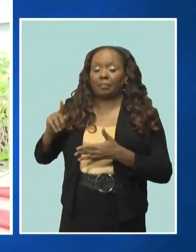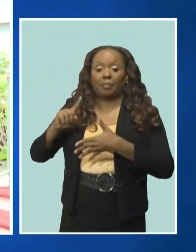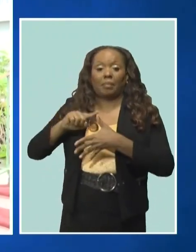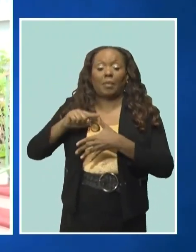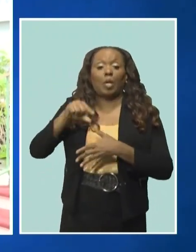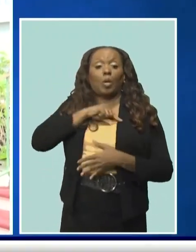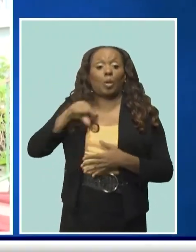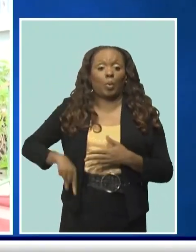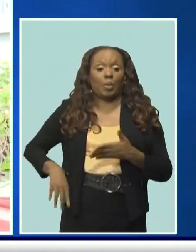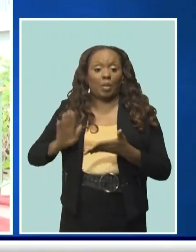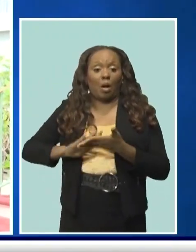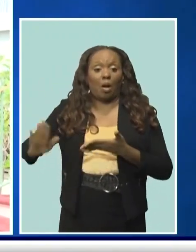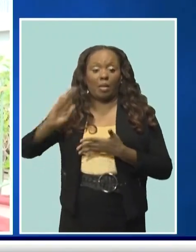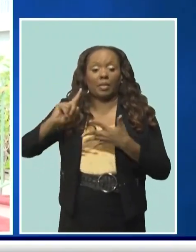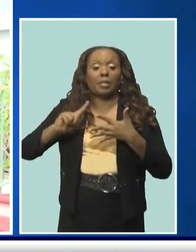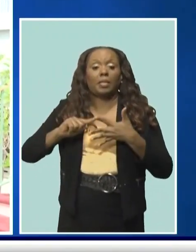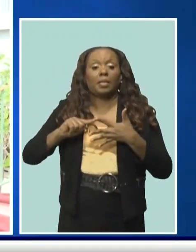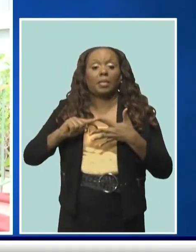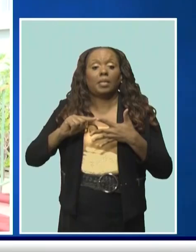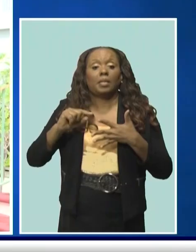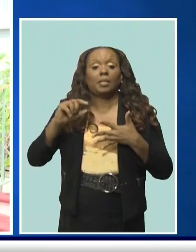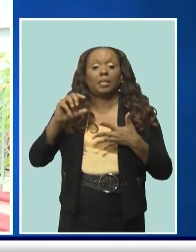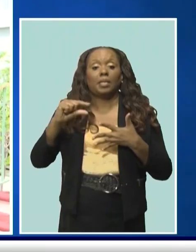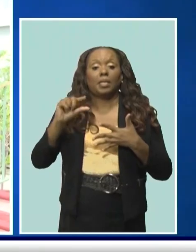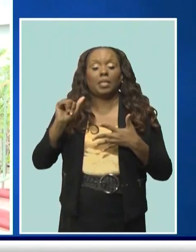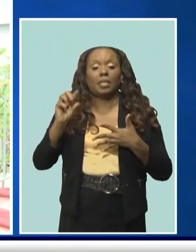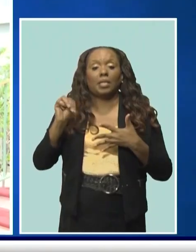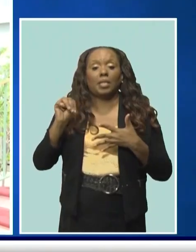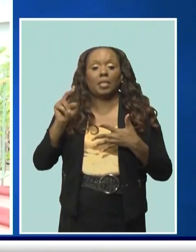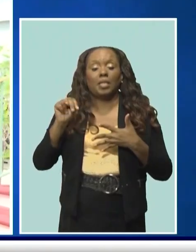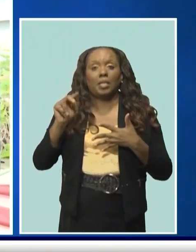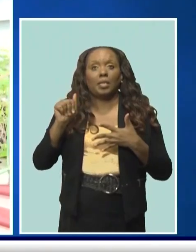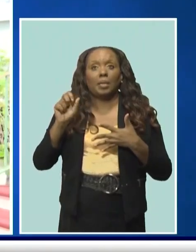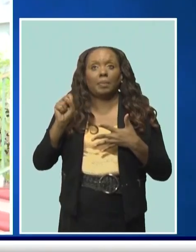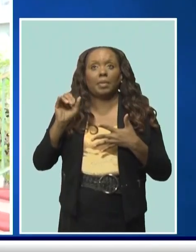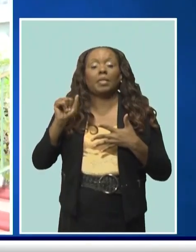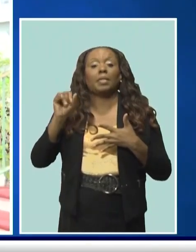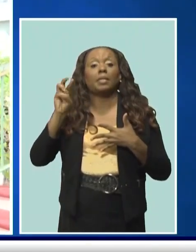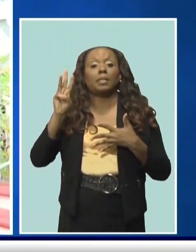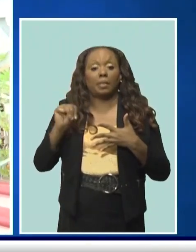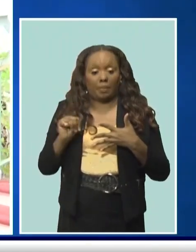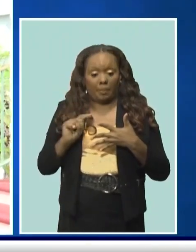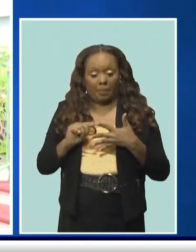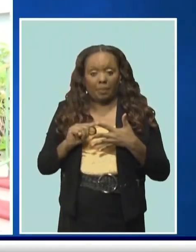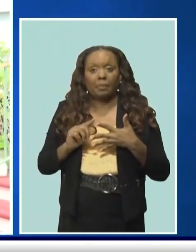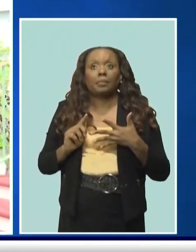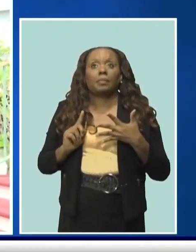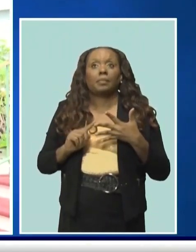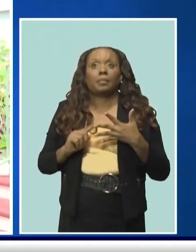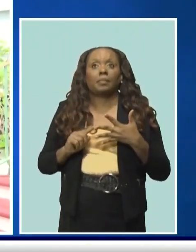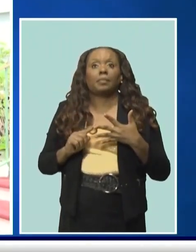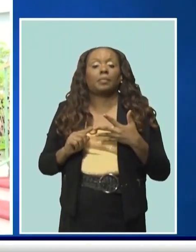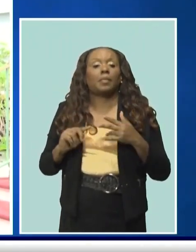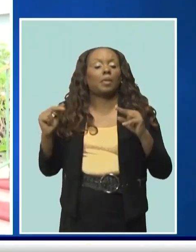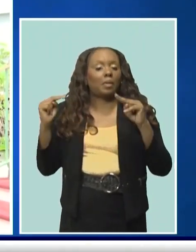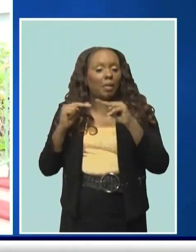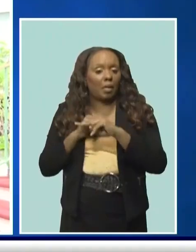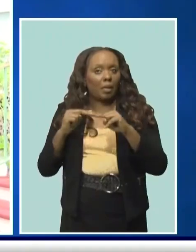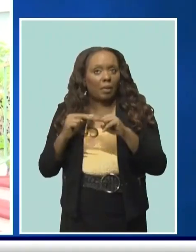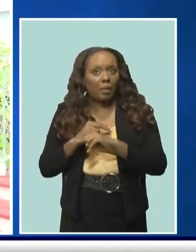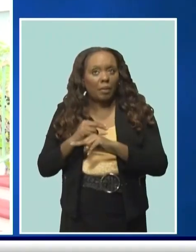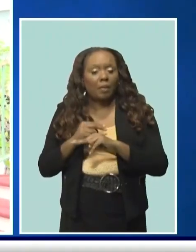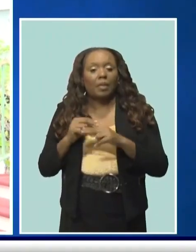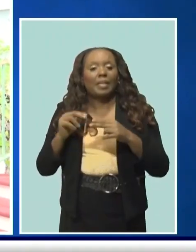College, Garfield Sobers Gymnasium, coming from the outer edges. On Mighty Granite Highway, you also have